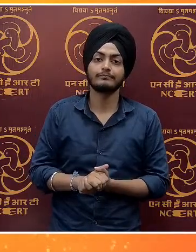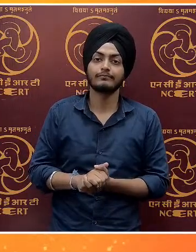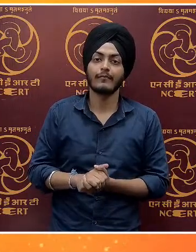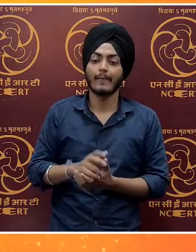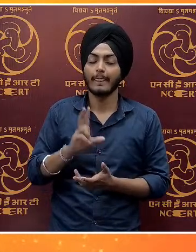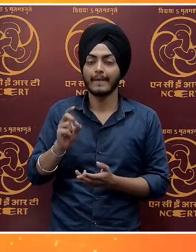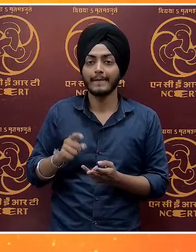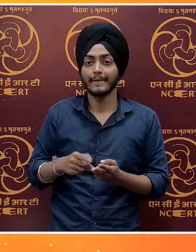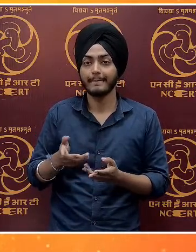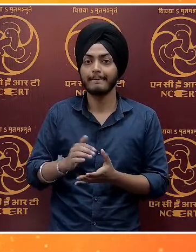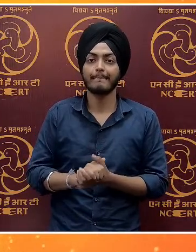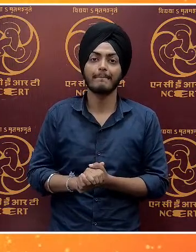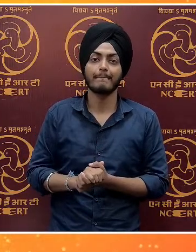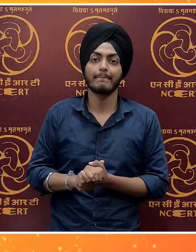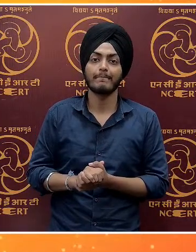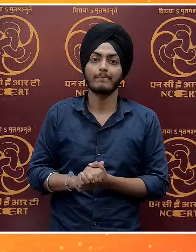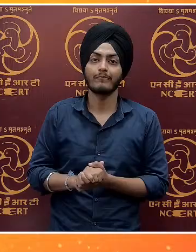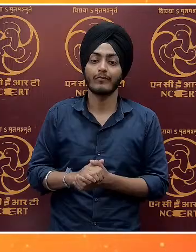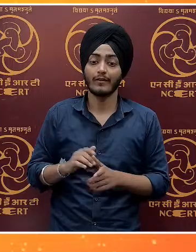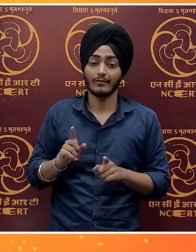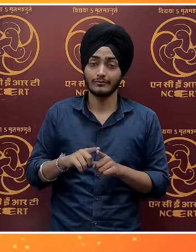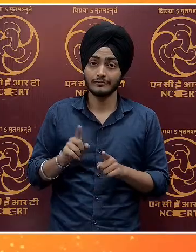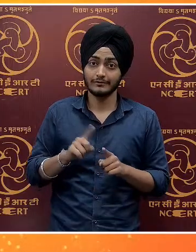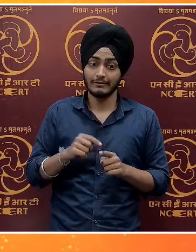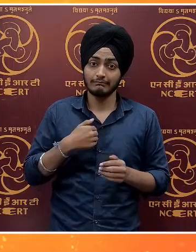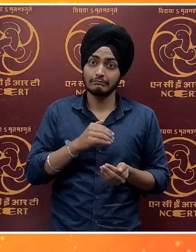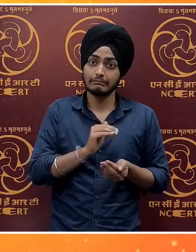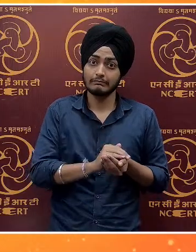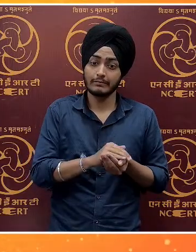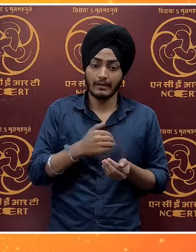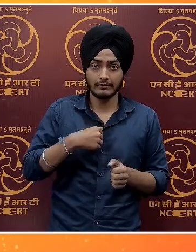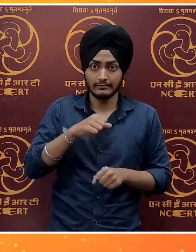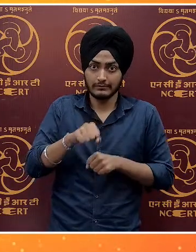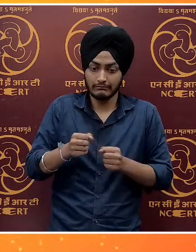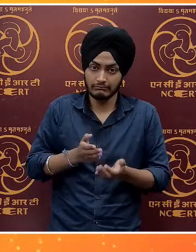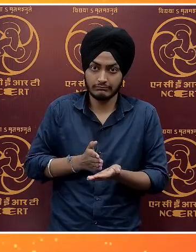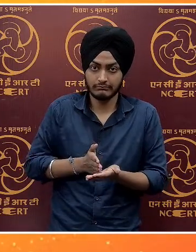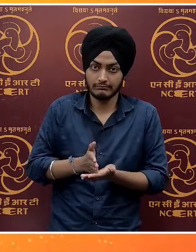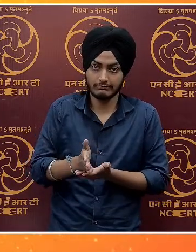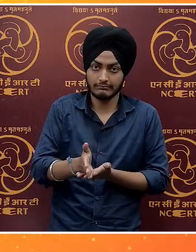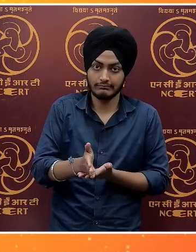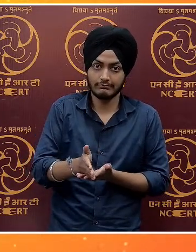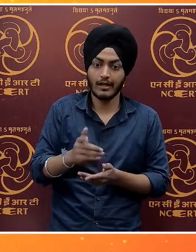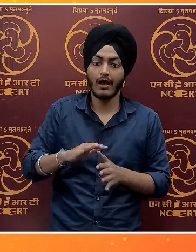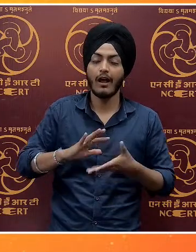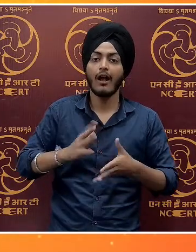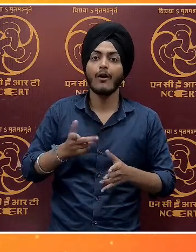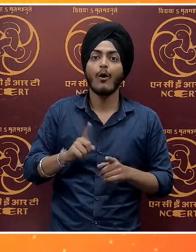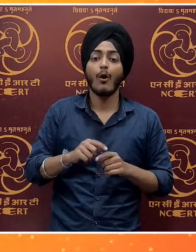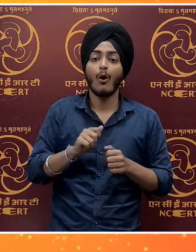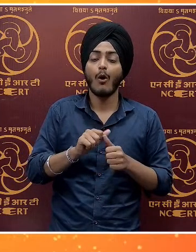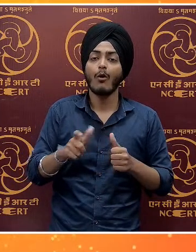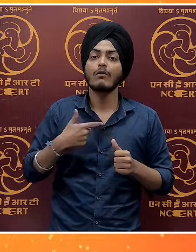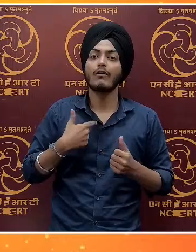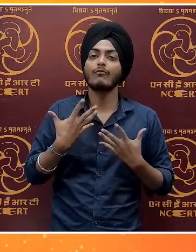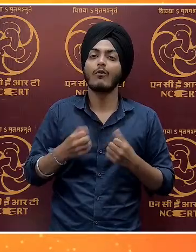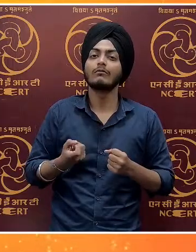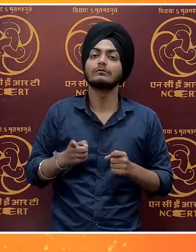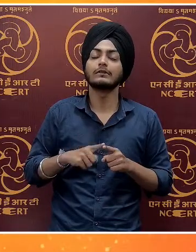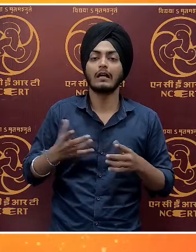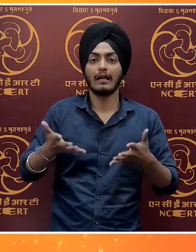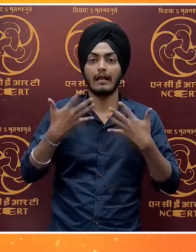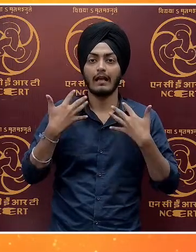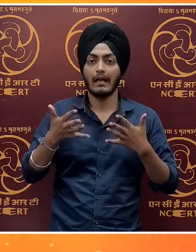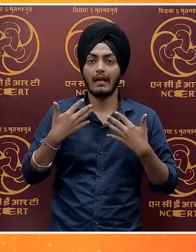is to keep my bicycle moving, all I need is some air. To keep my